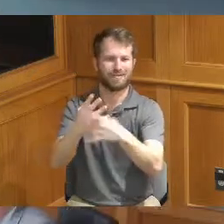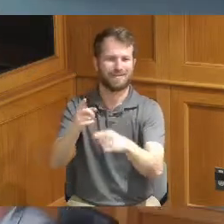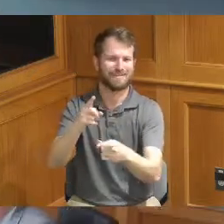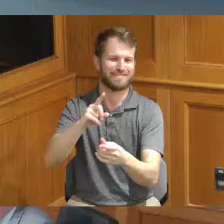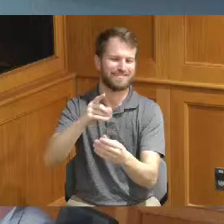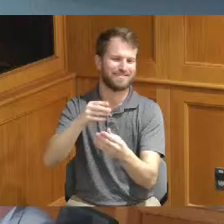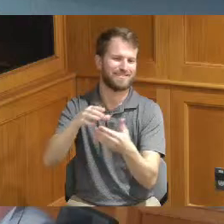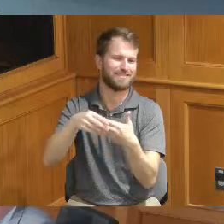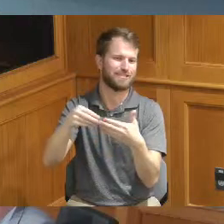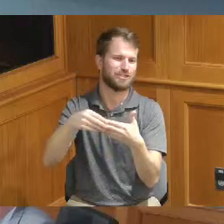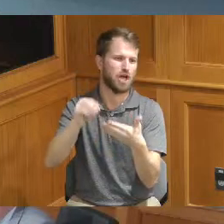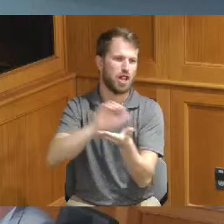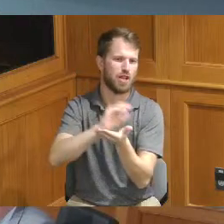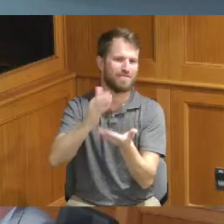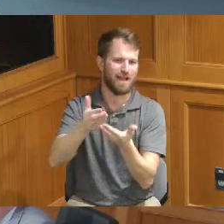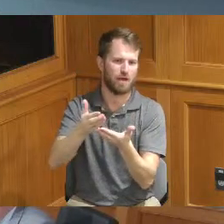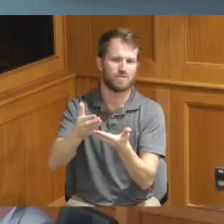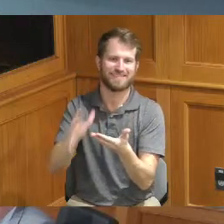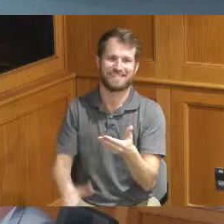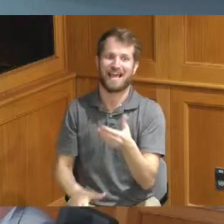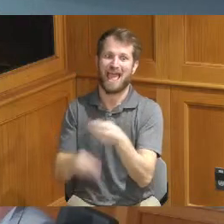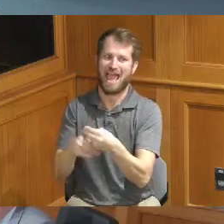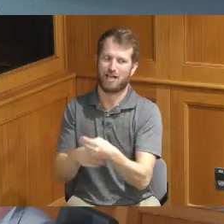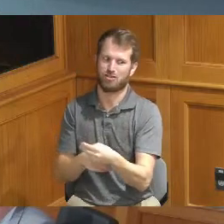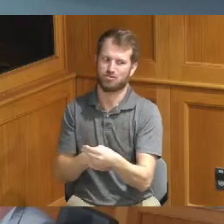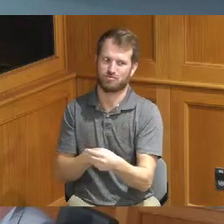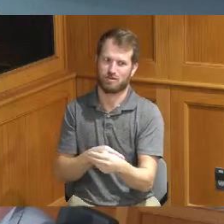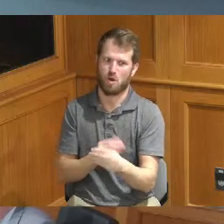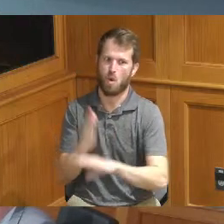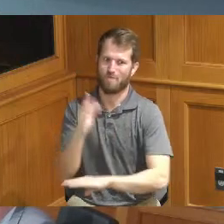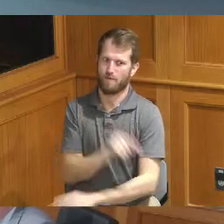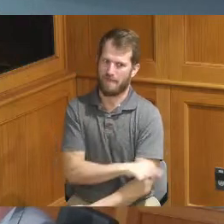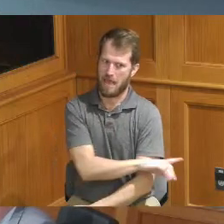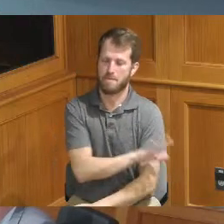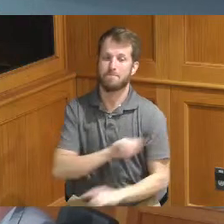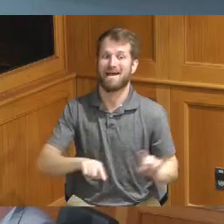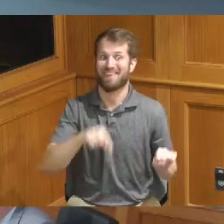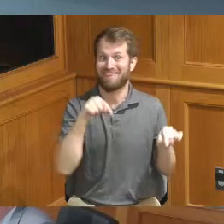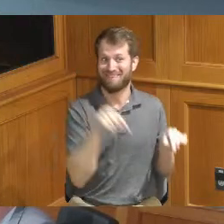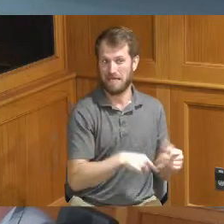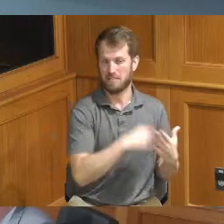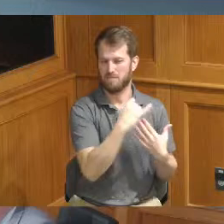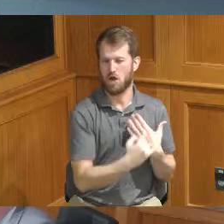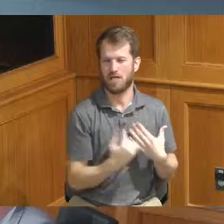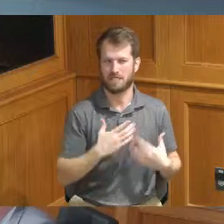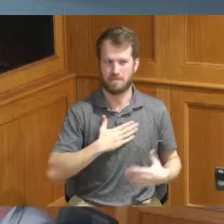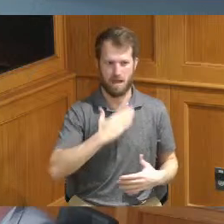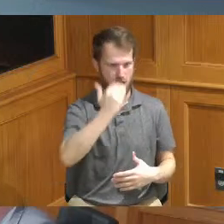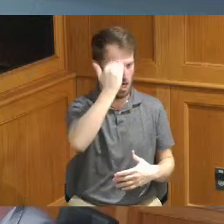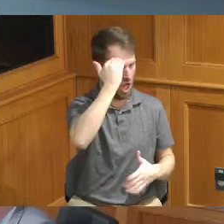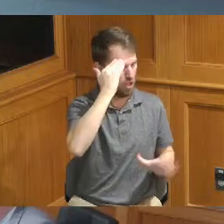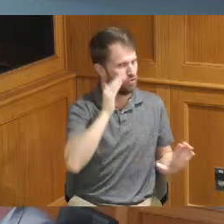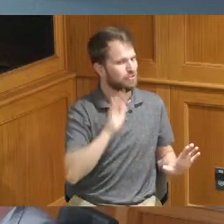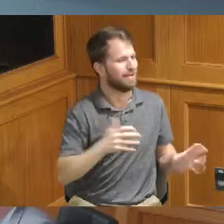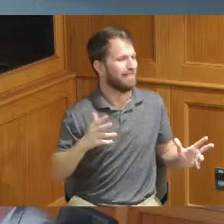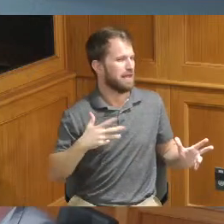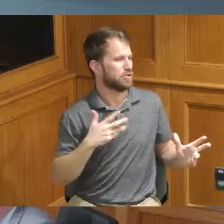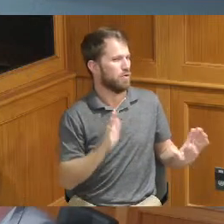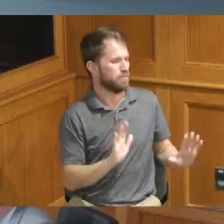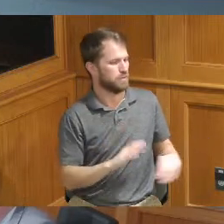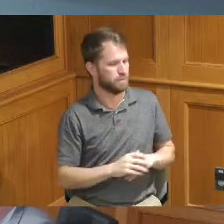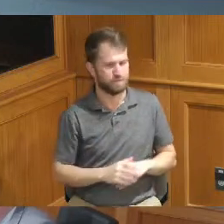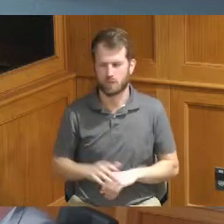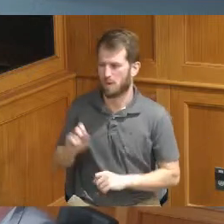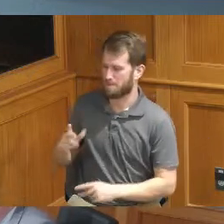values in addition to this. But I think for this project, that is the, as far as I'm aware, that is the only amount for this project. Thank